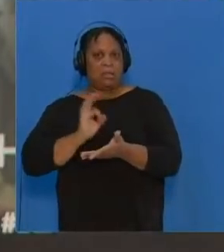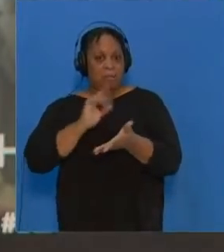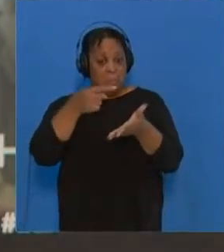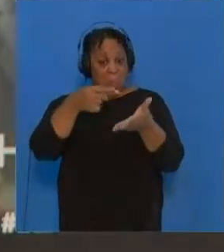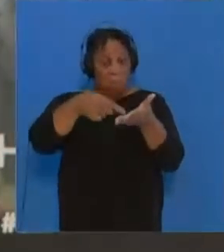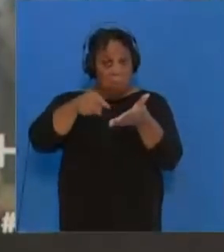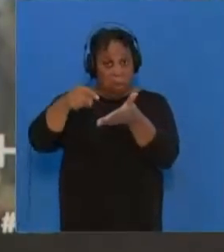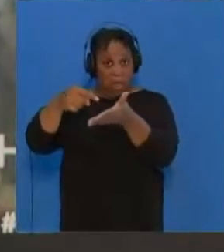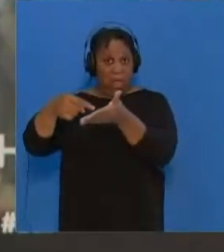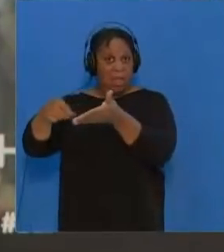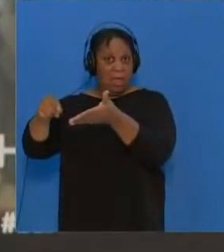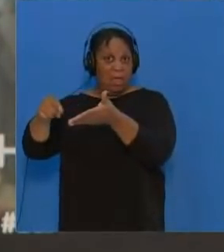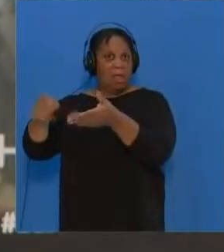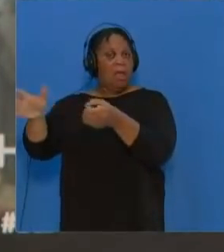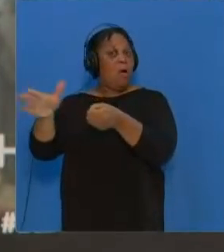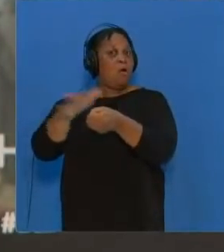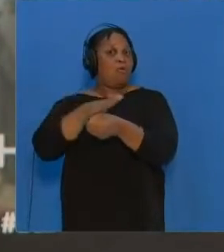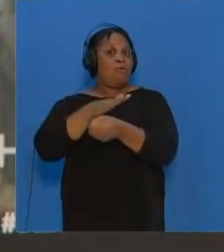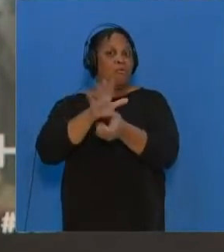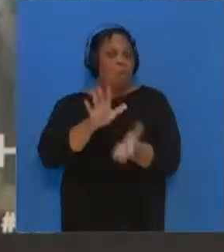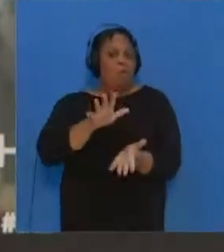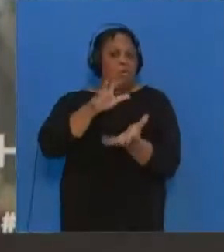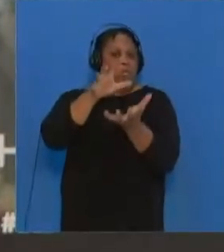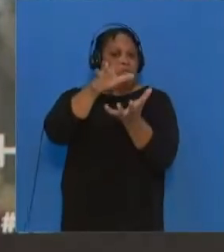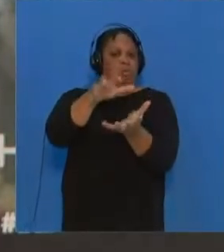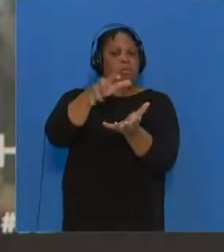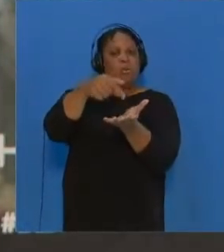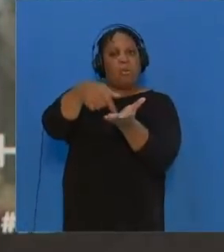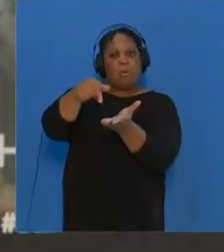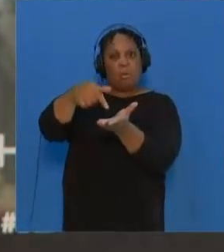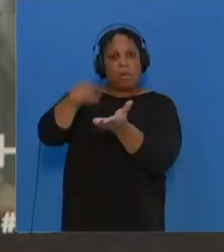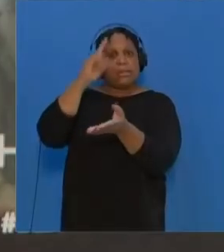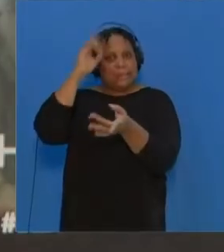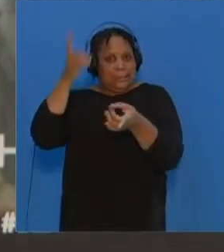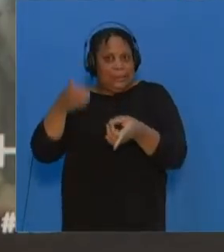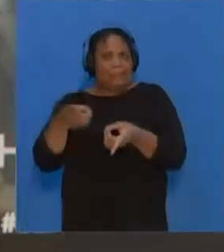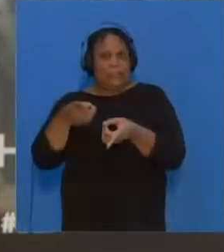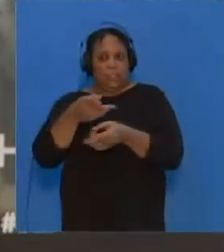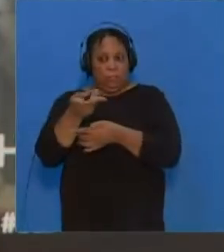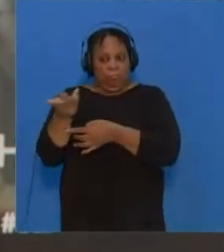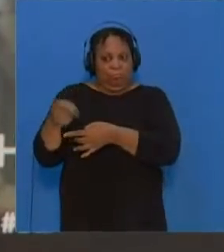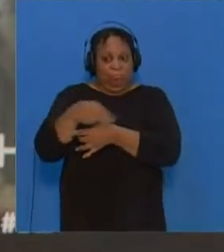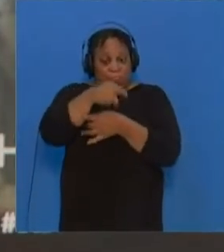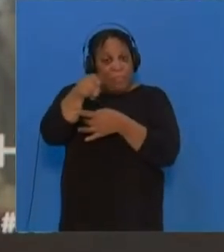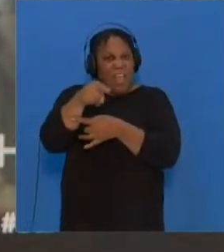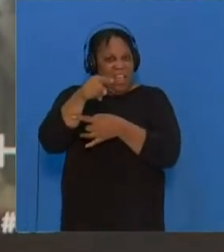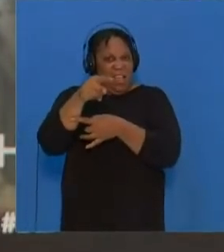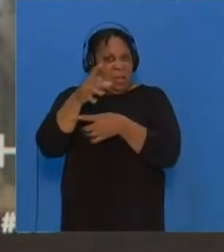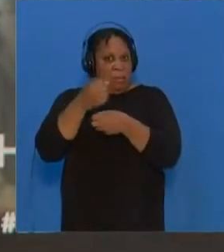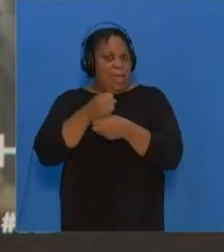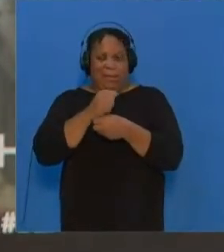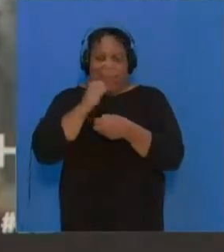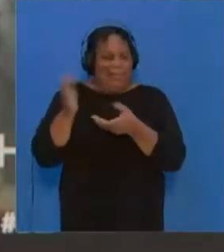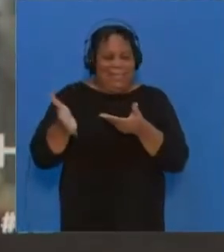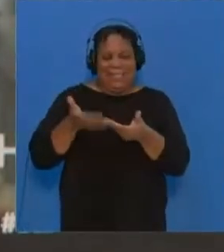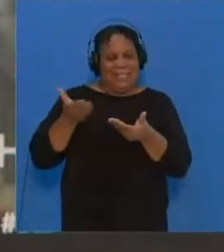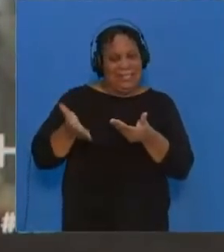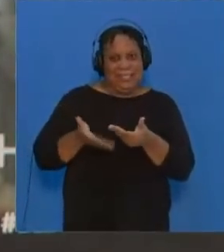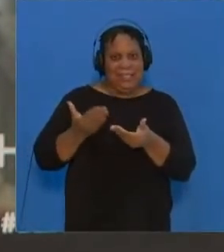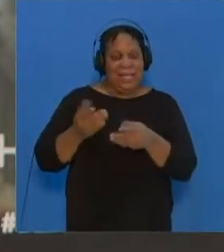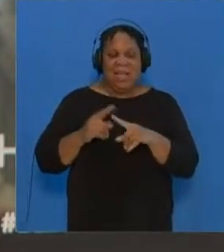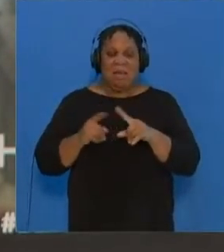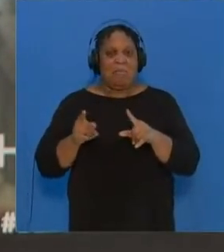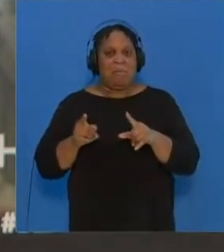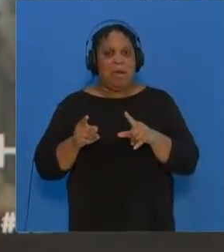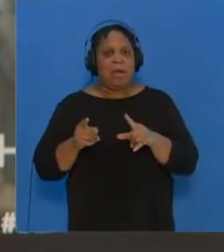them their full redundancy packages with the decision in which they made, which of course was not an easy decision to make. But I